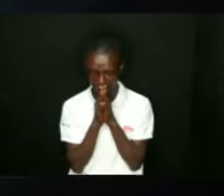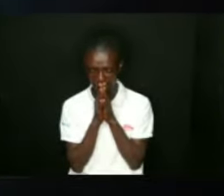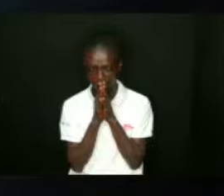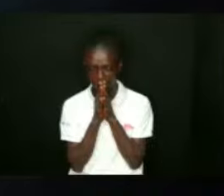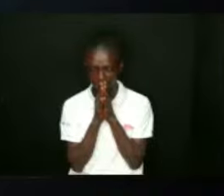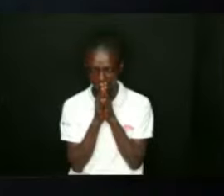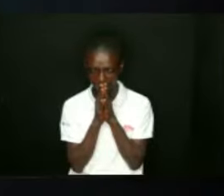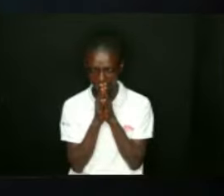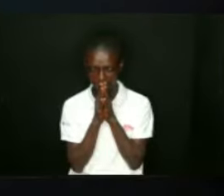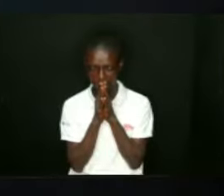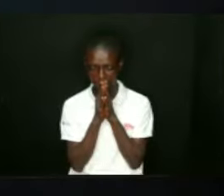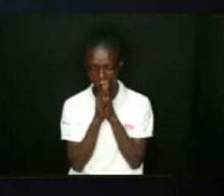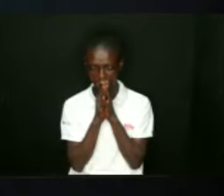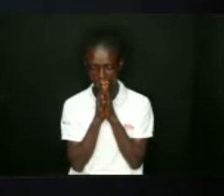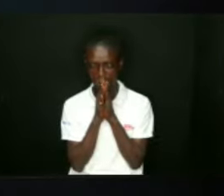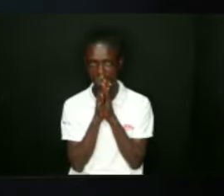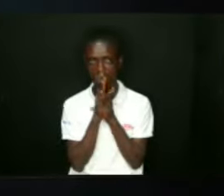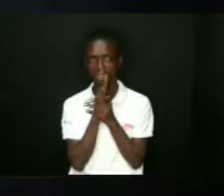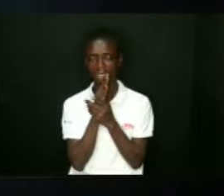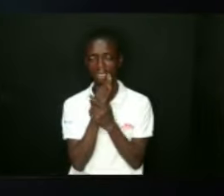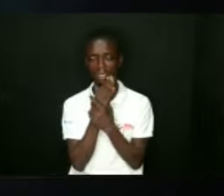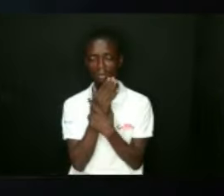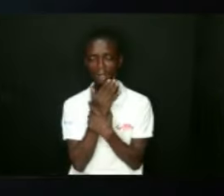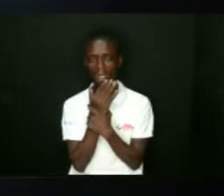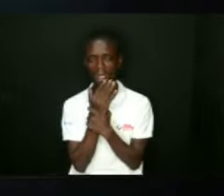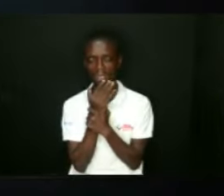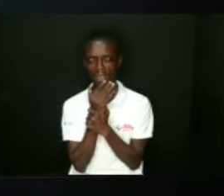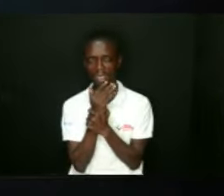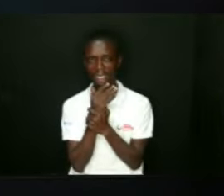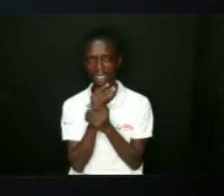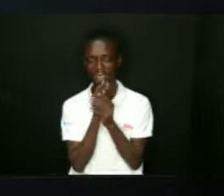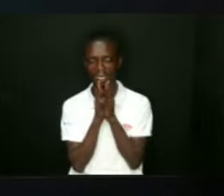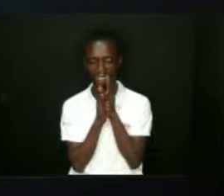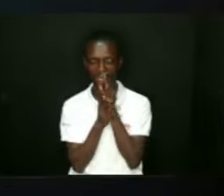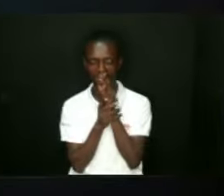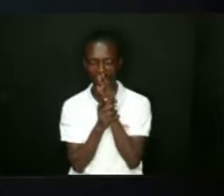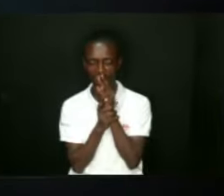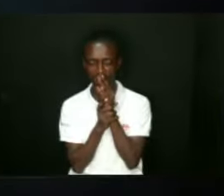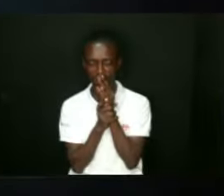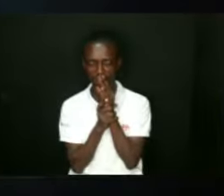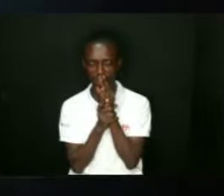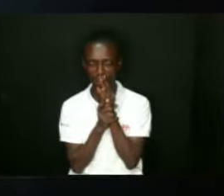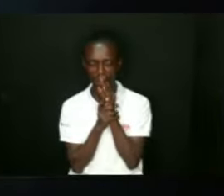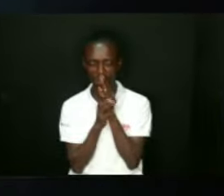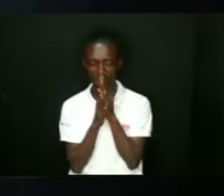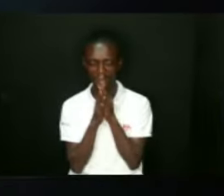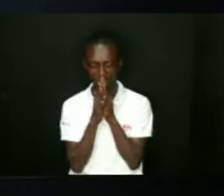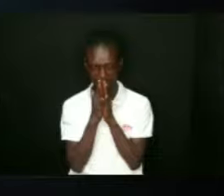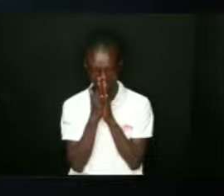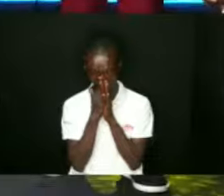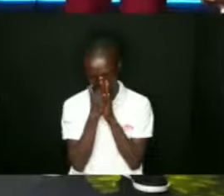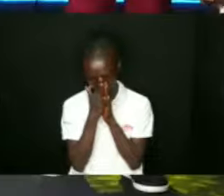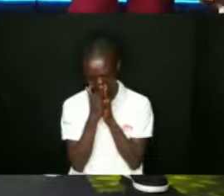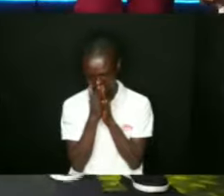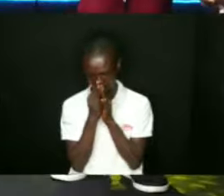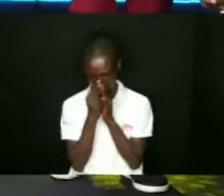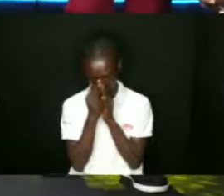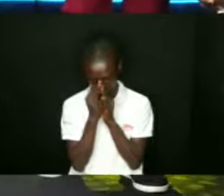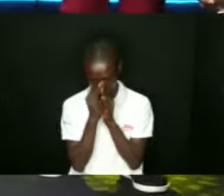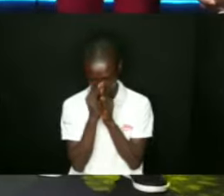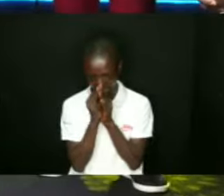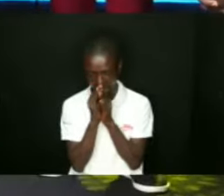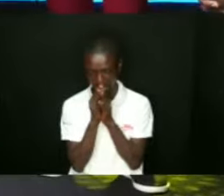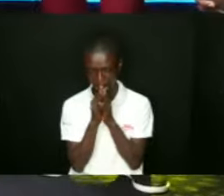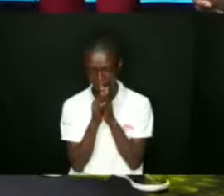Thank God. Thank God from the bottom of your heart. Wherever you are, show appreciation to God for all His goodness in our